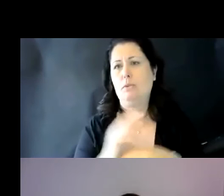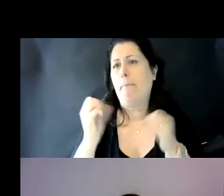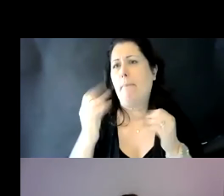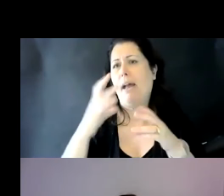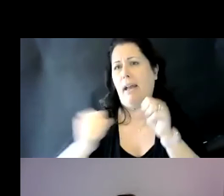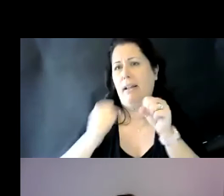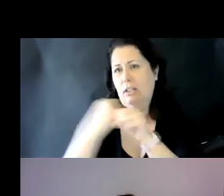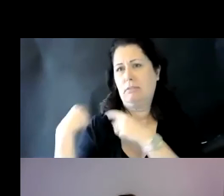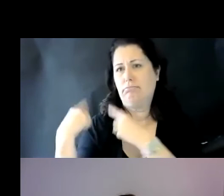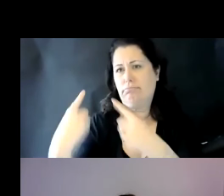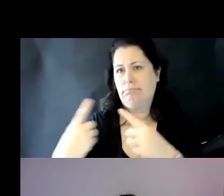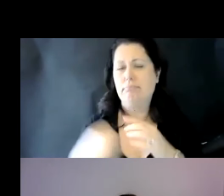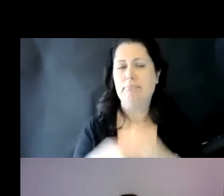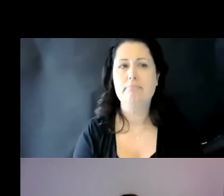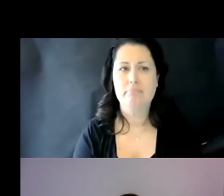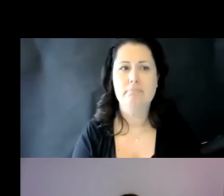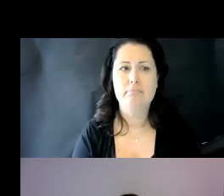And so